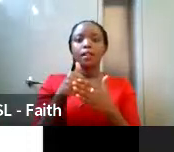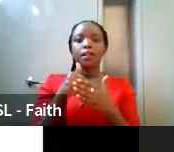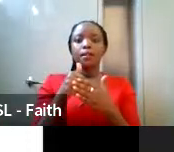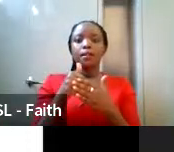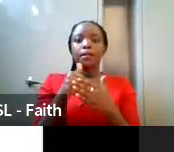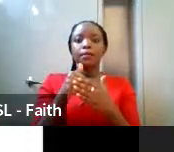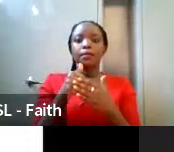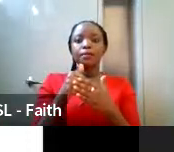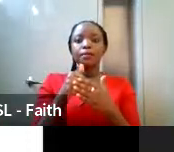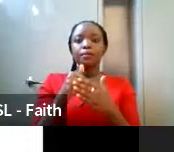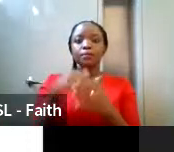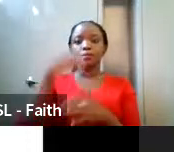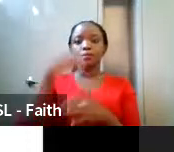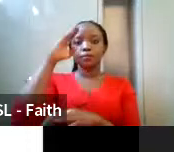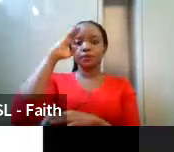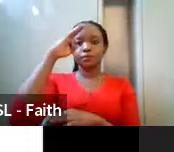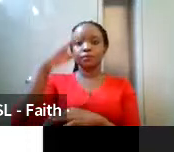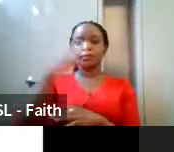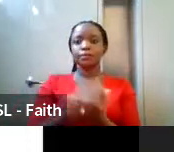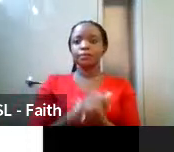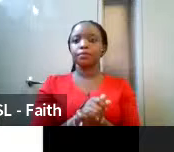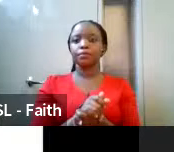hi.